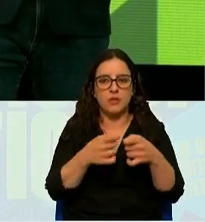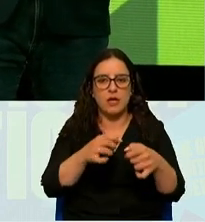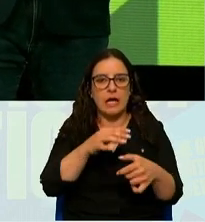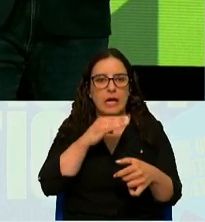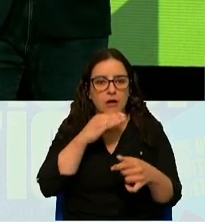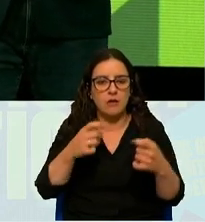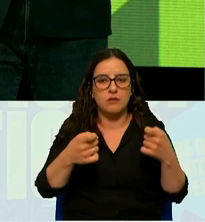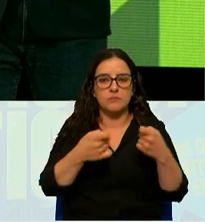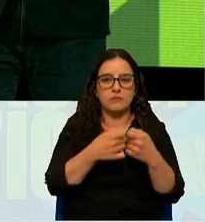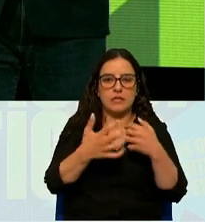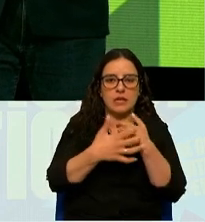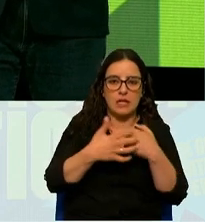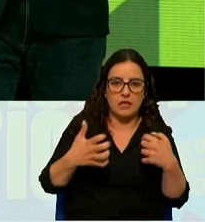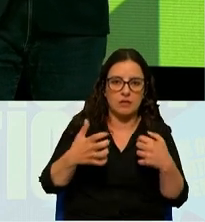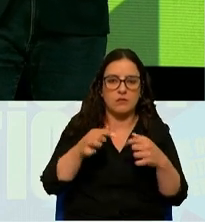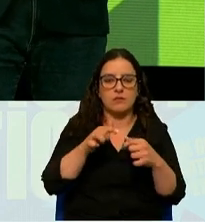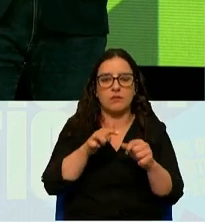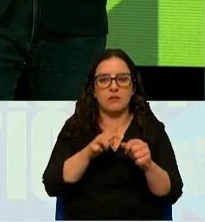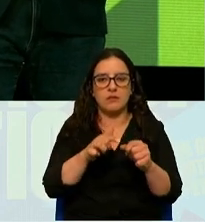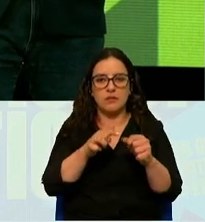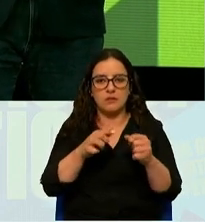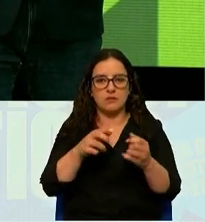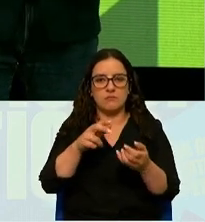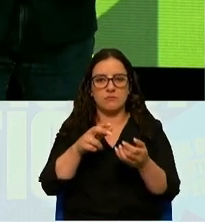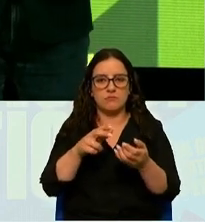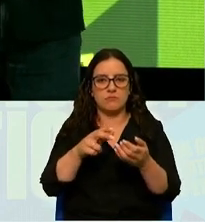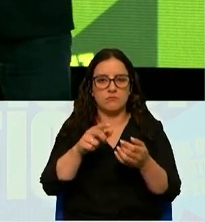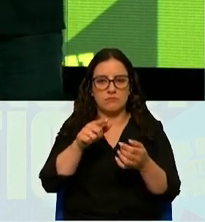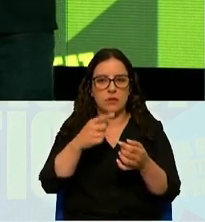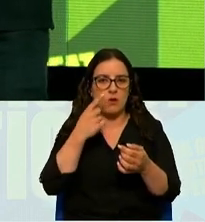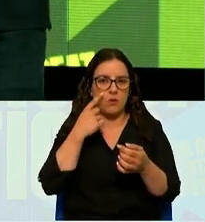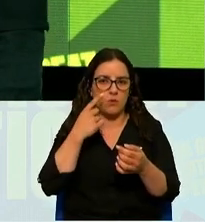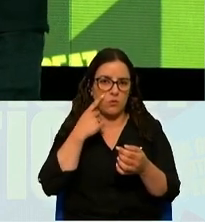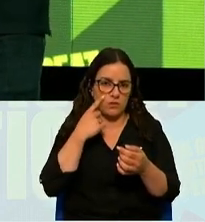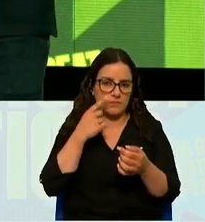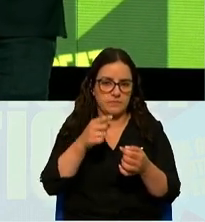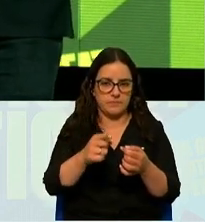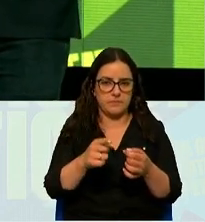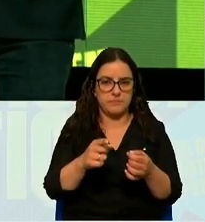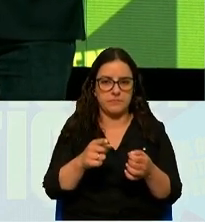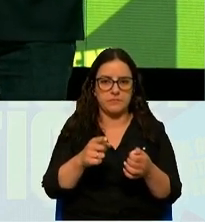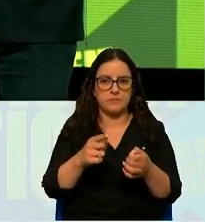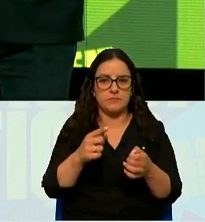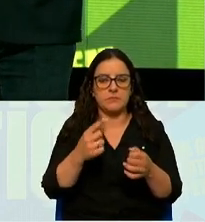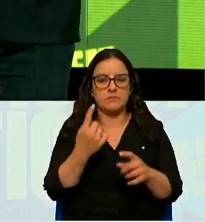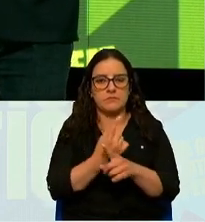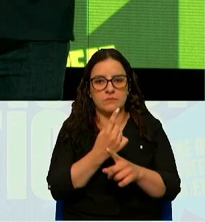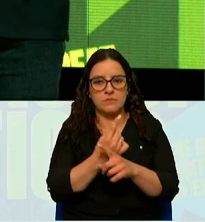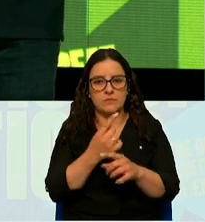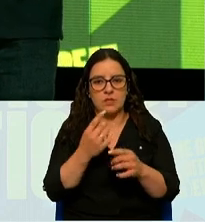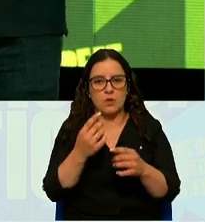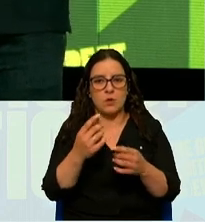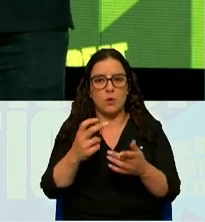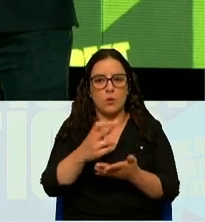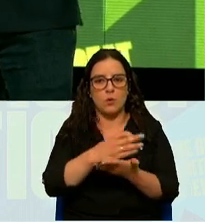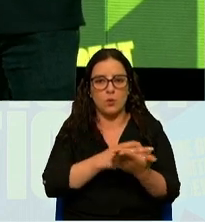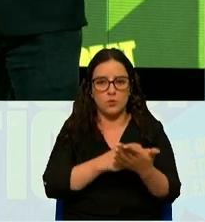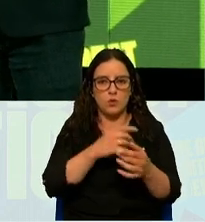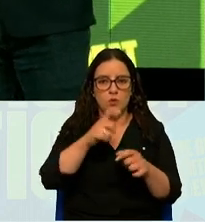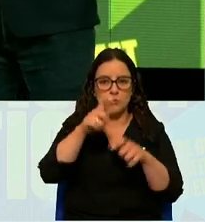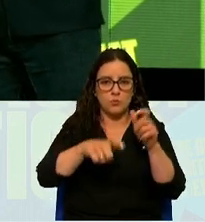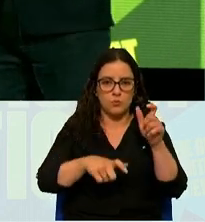here. For each of these, it was fully specialized set of resources from people to the data set to